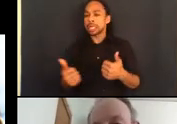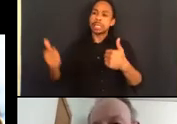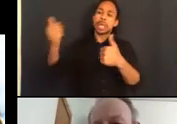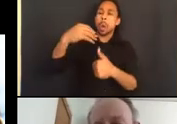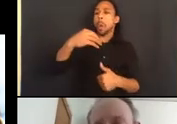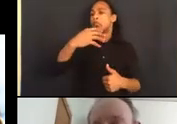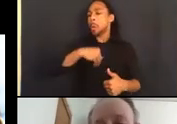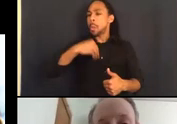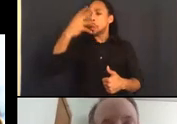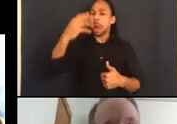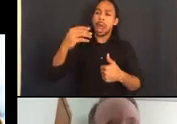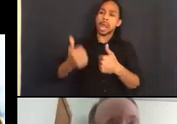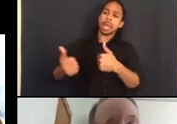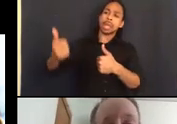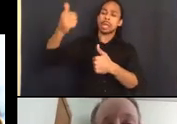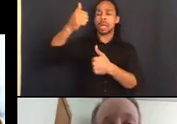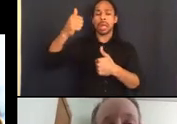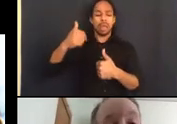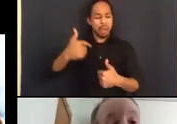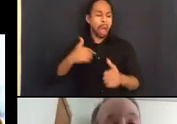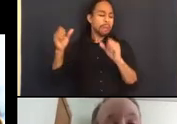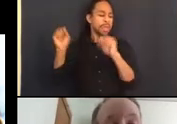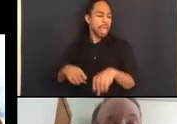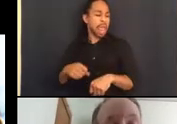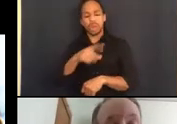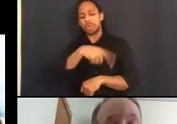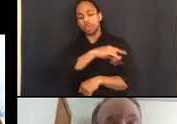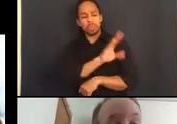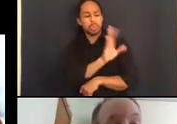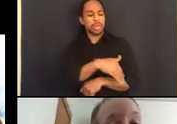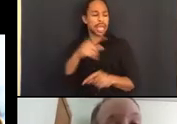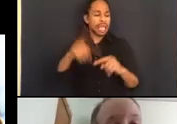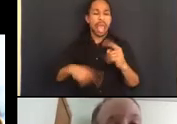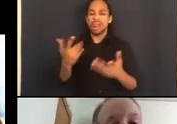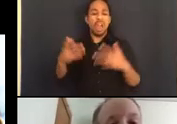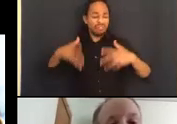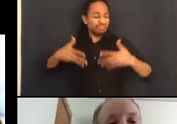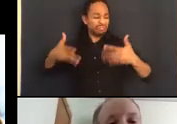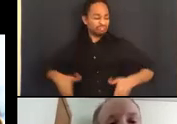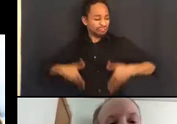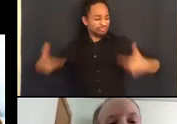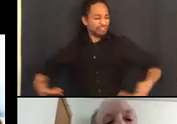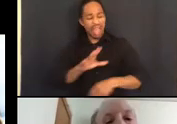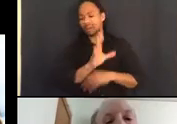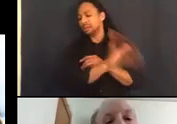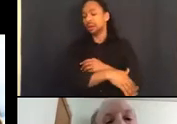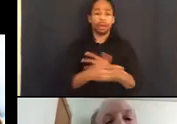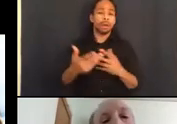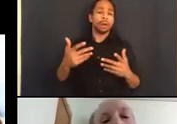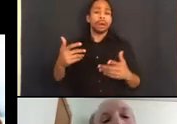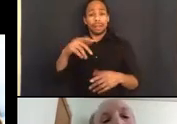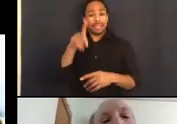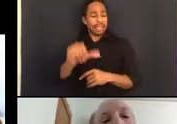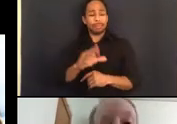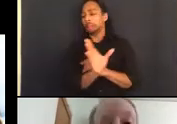supremacist, homophobic, transphobic, fatphobist, and ageist. And ableism actually acts to